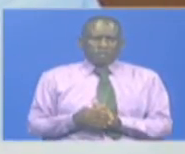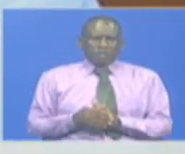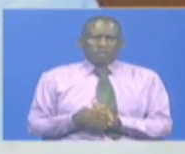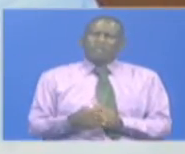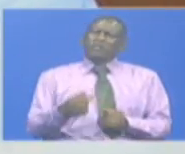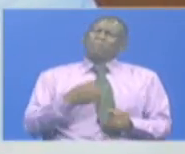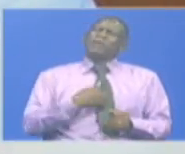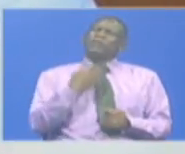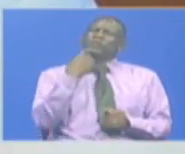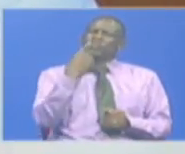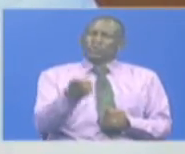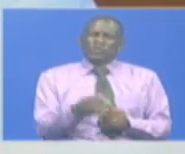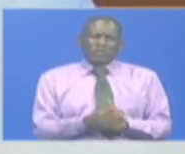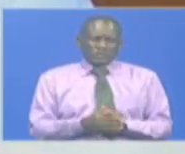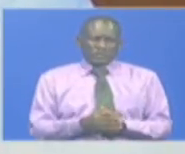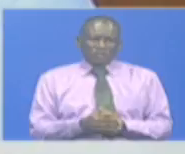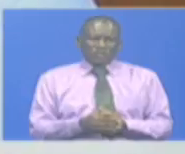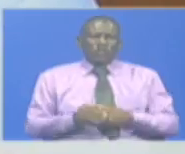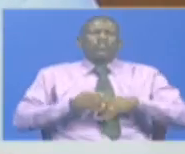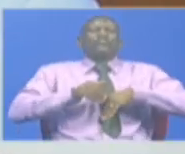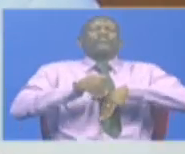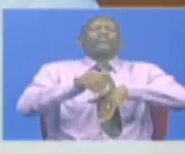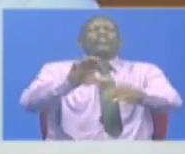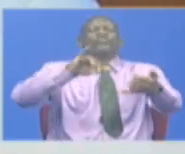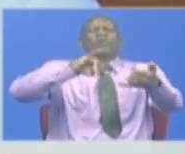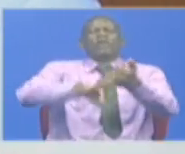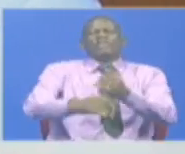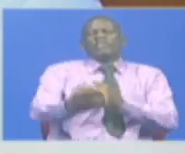nikaambiwa fata mama penye mama alienda.